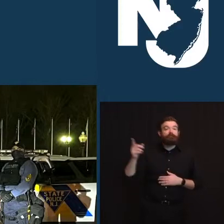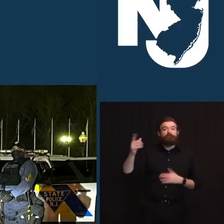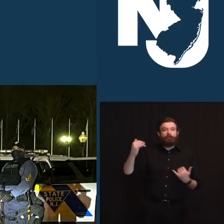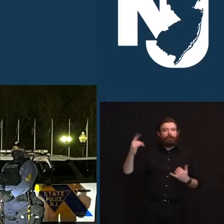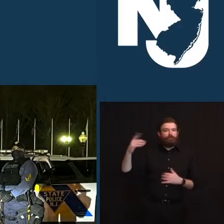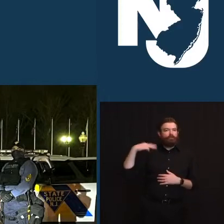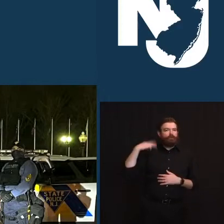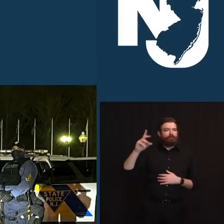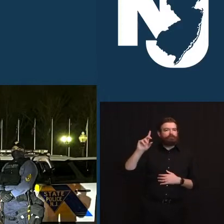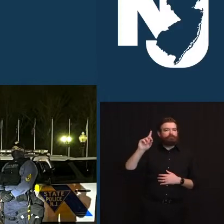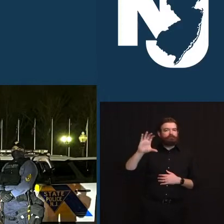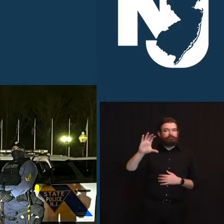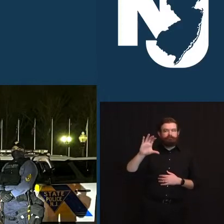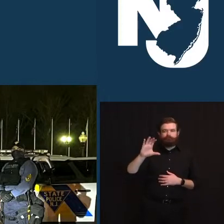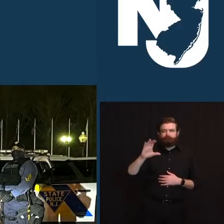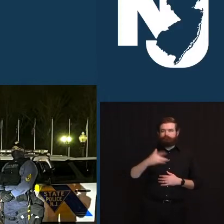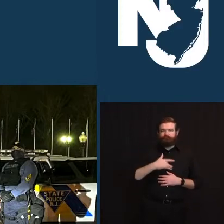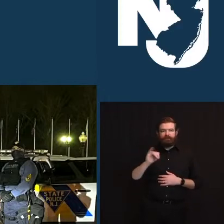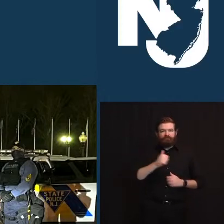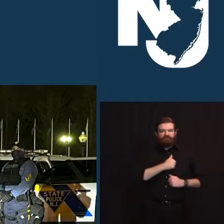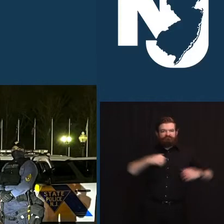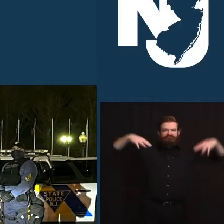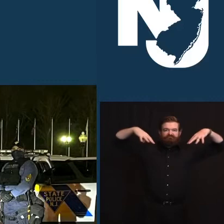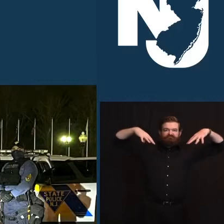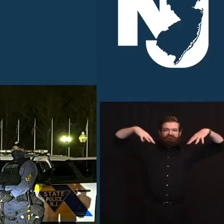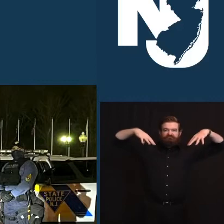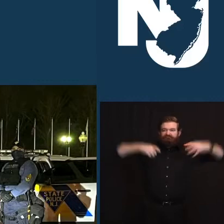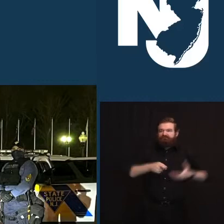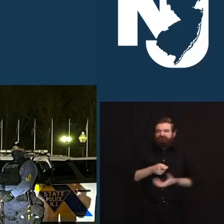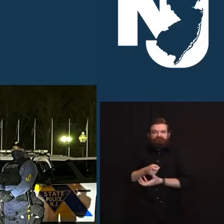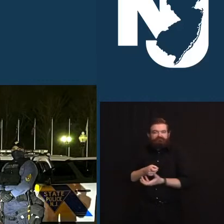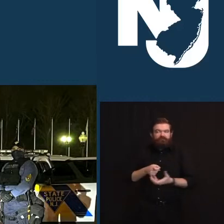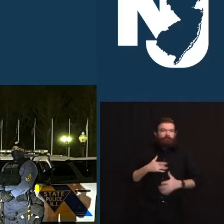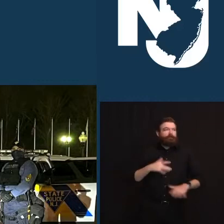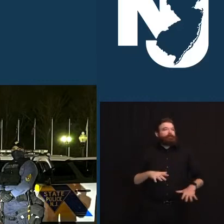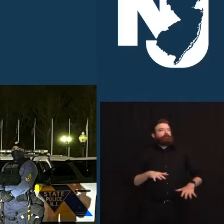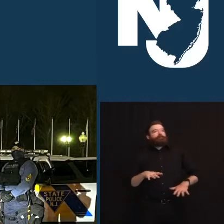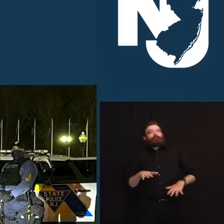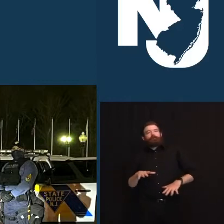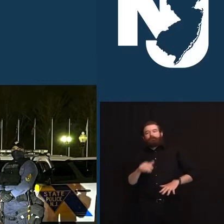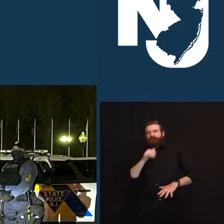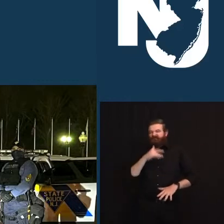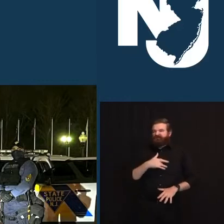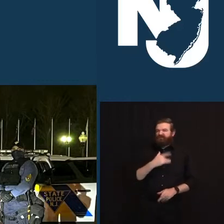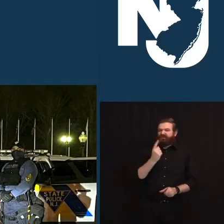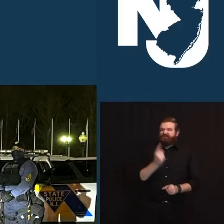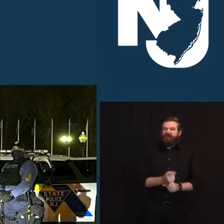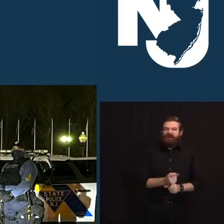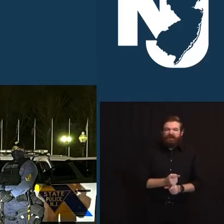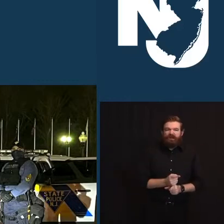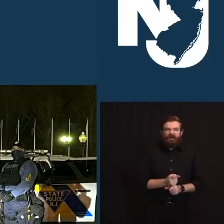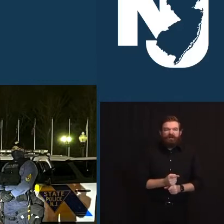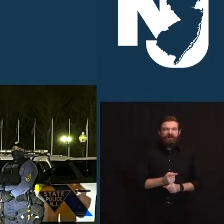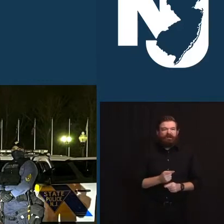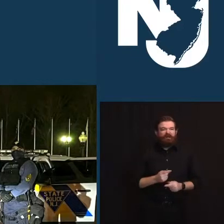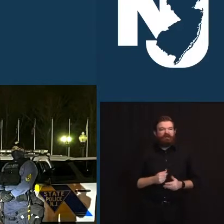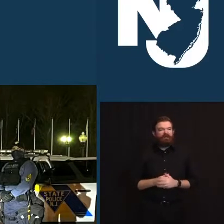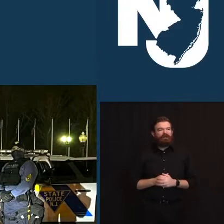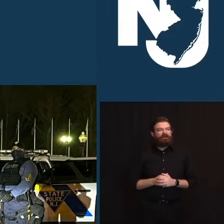in uniform as well as, in National Guardsmen in camo, as well as police and